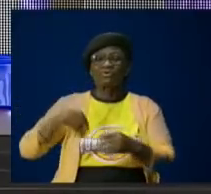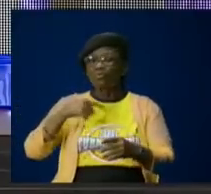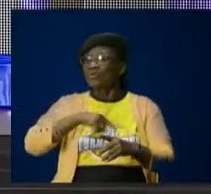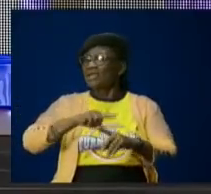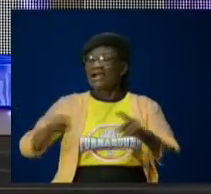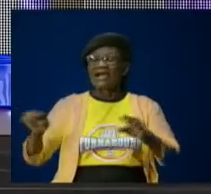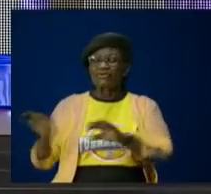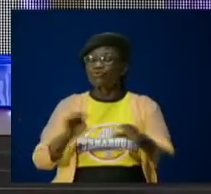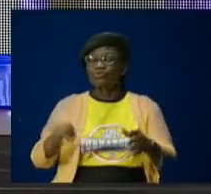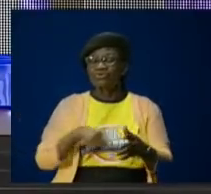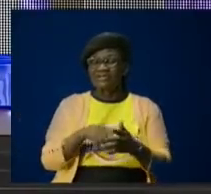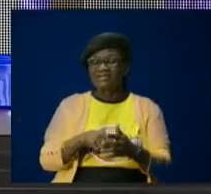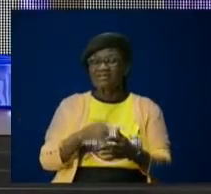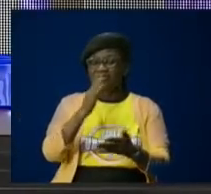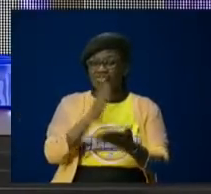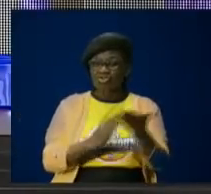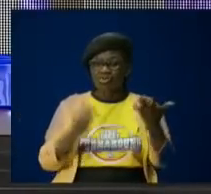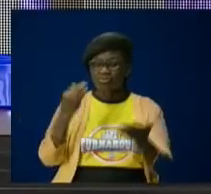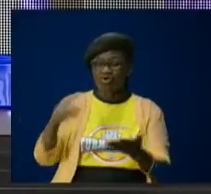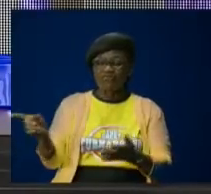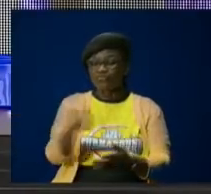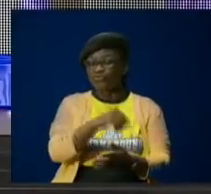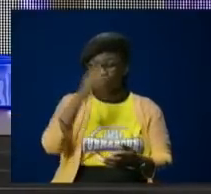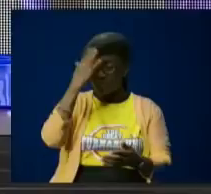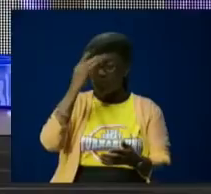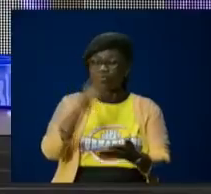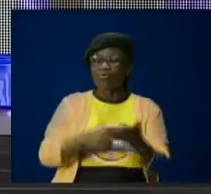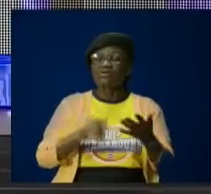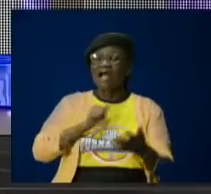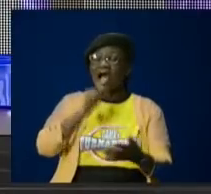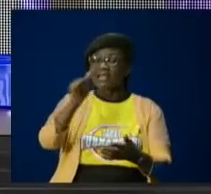And some of you know what I'm talking about.